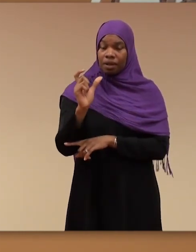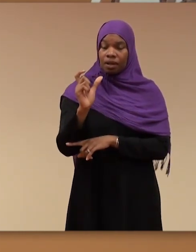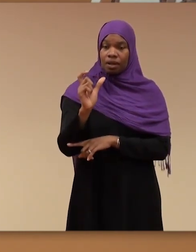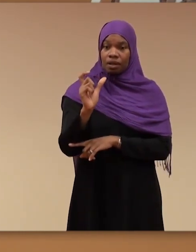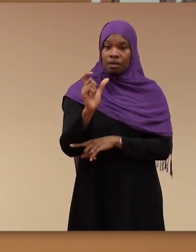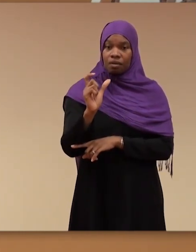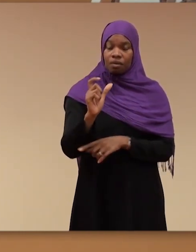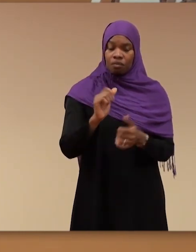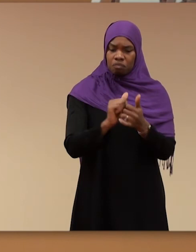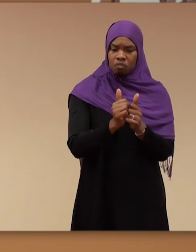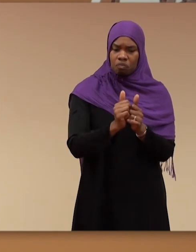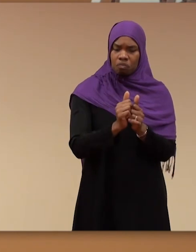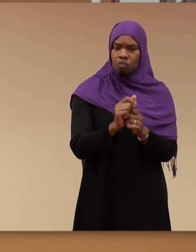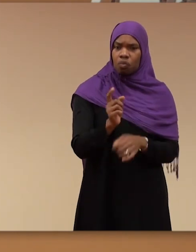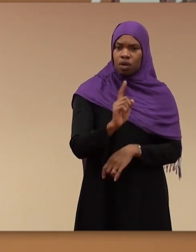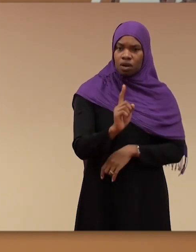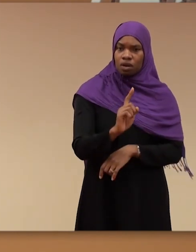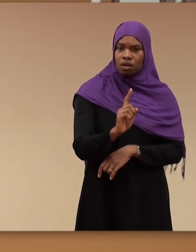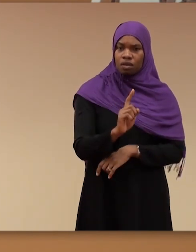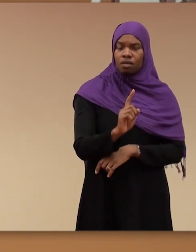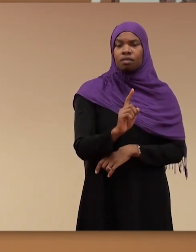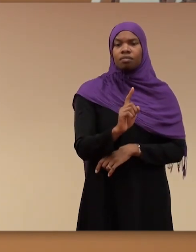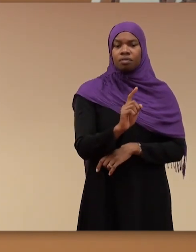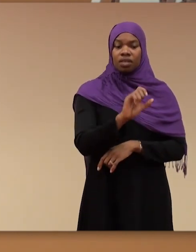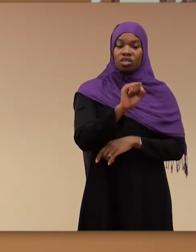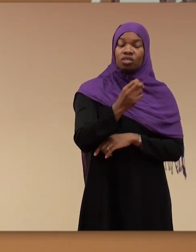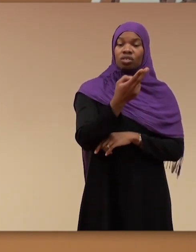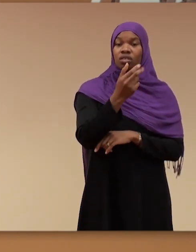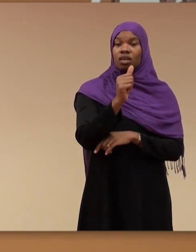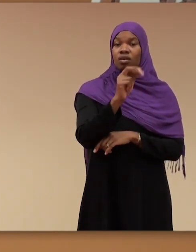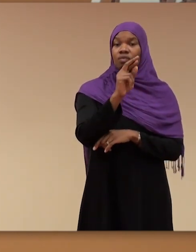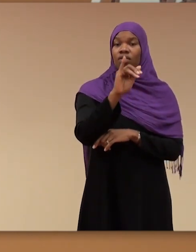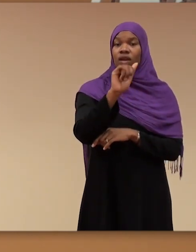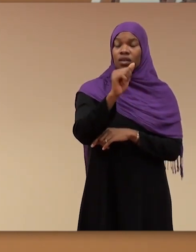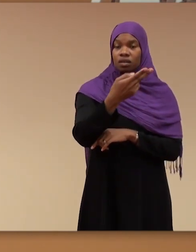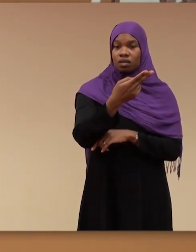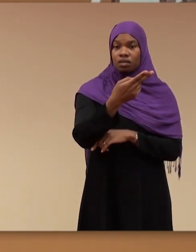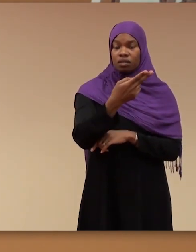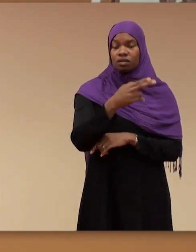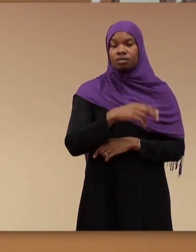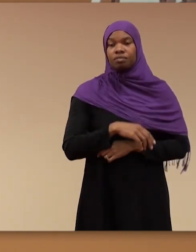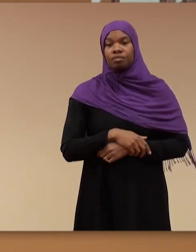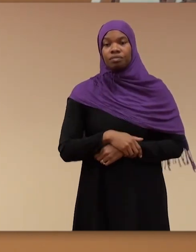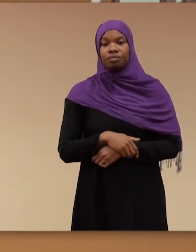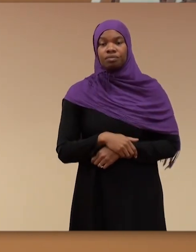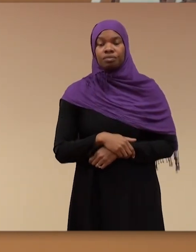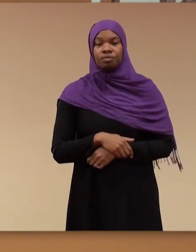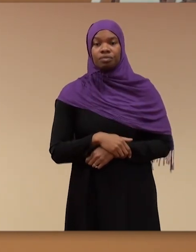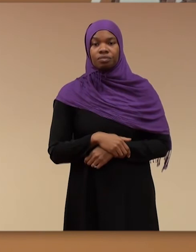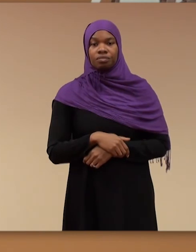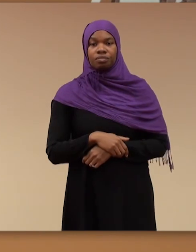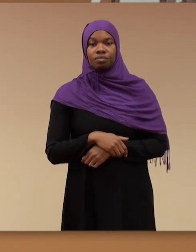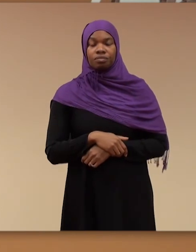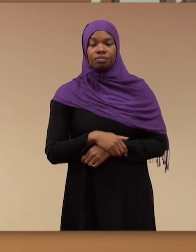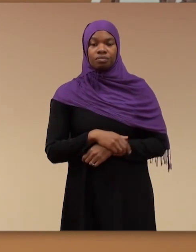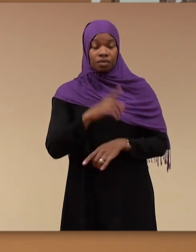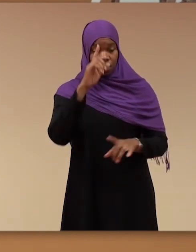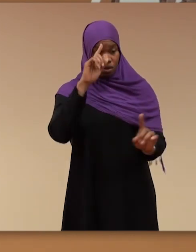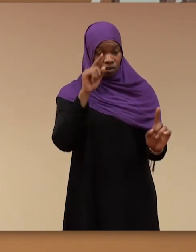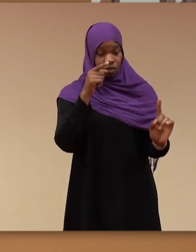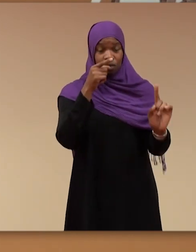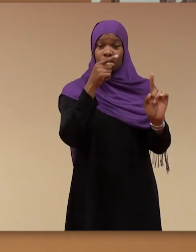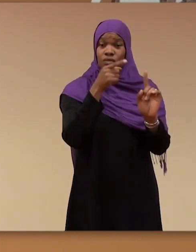ultimate goal of the deen, of the religion. In Islam, maqasid al-sharia, the ultimate goal is